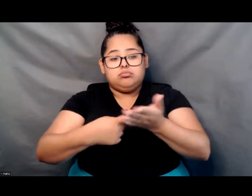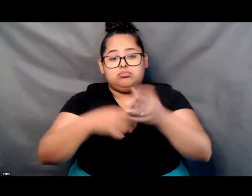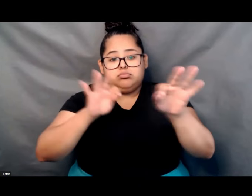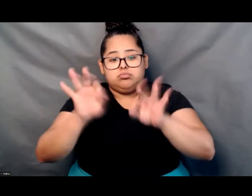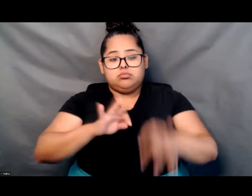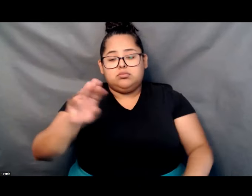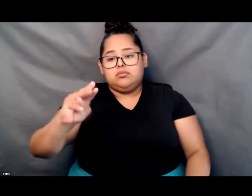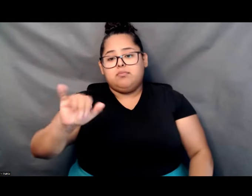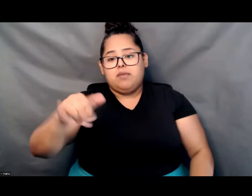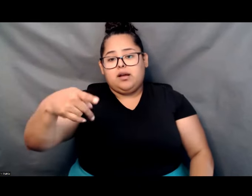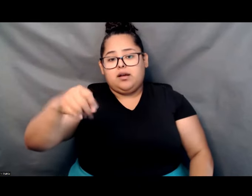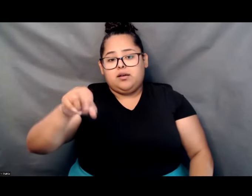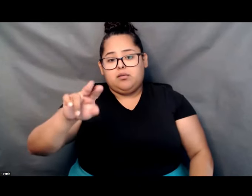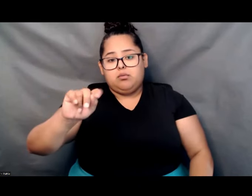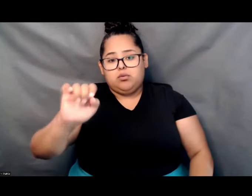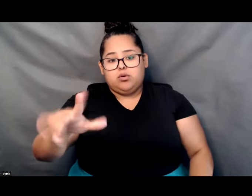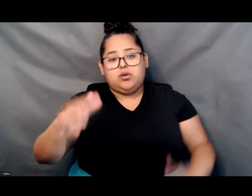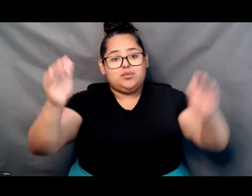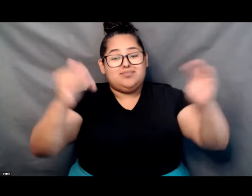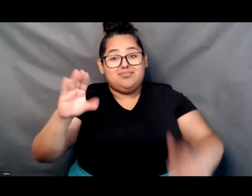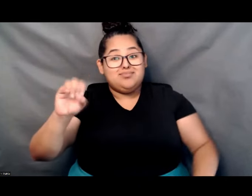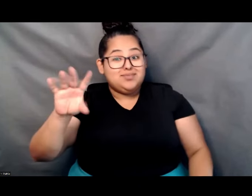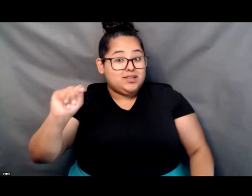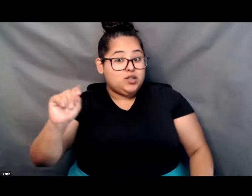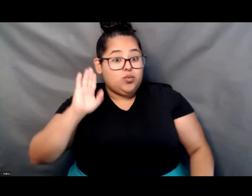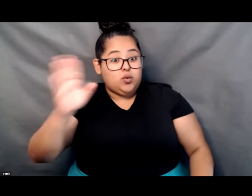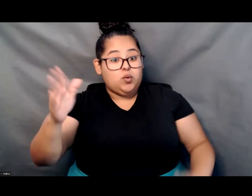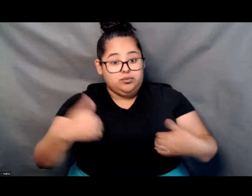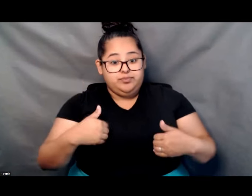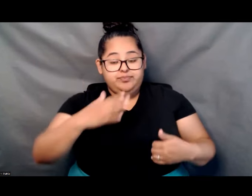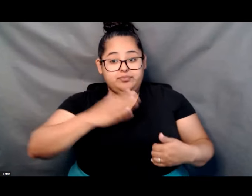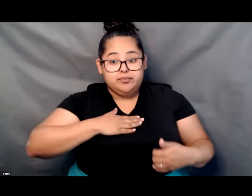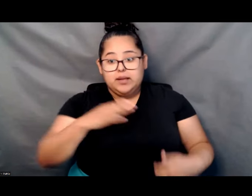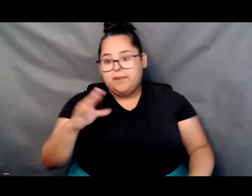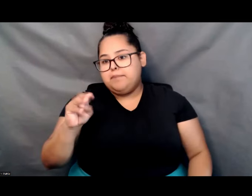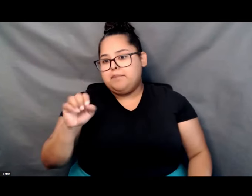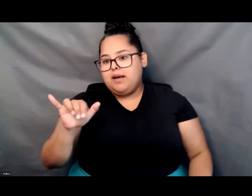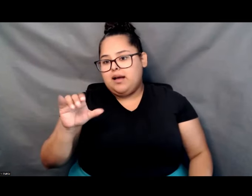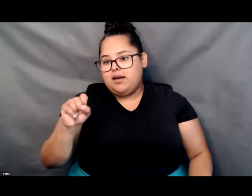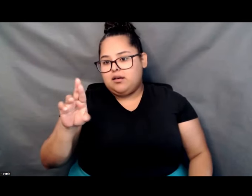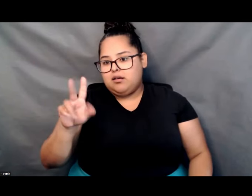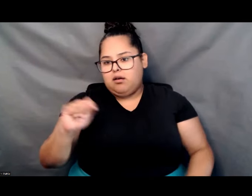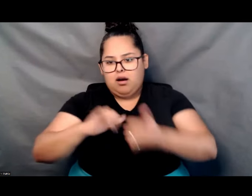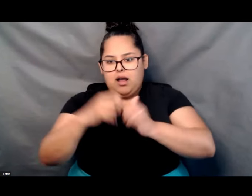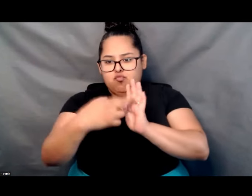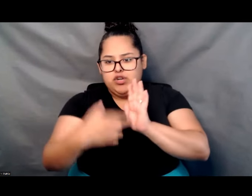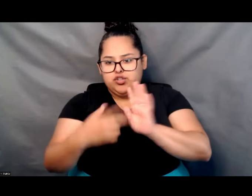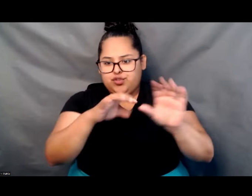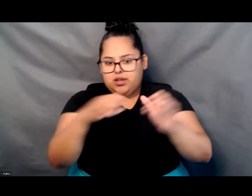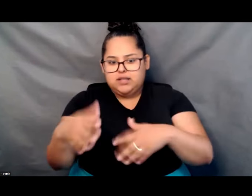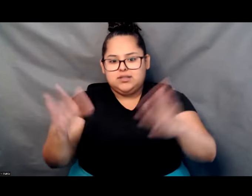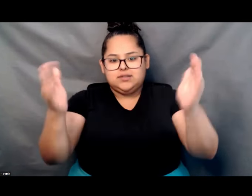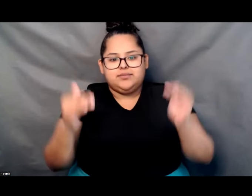once October comes around, we're going to be doing My Cart and how to register. And then for finals, we're going to have some study hall